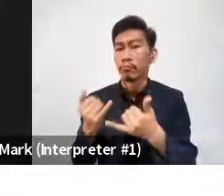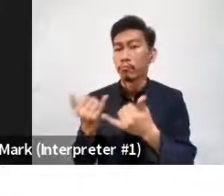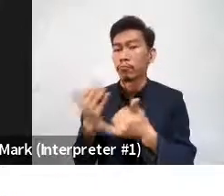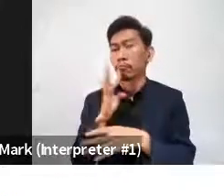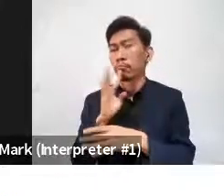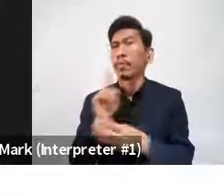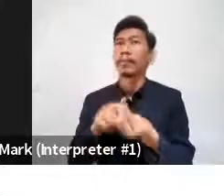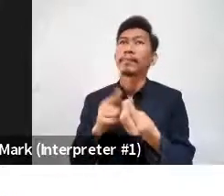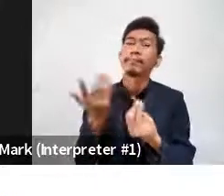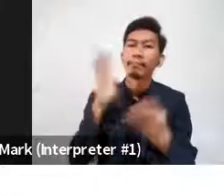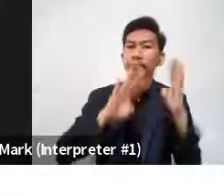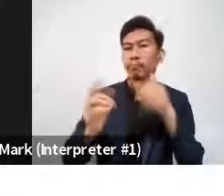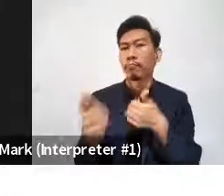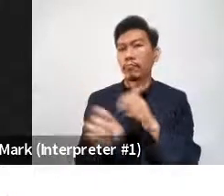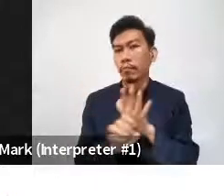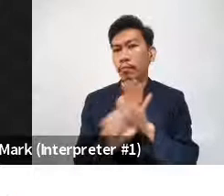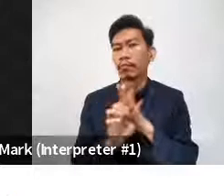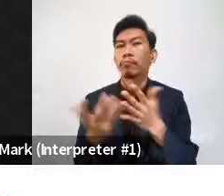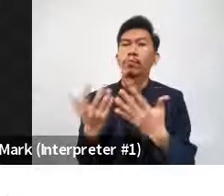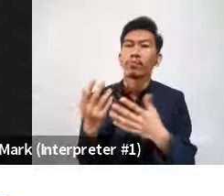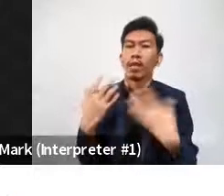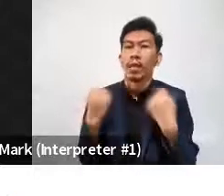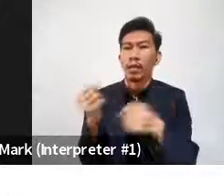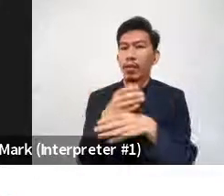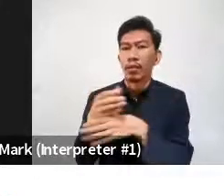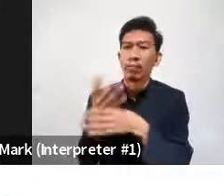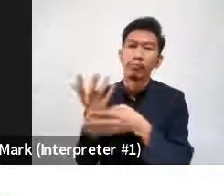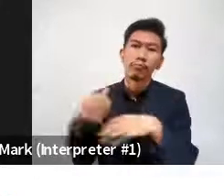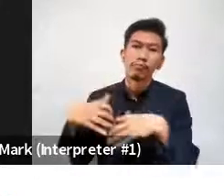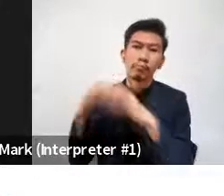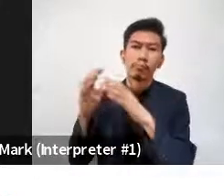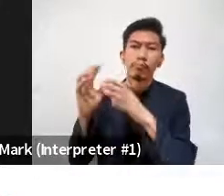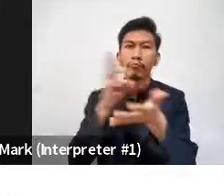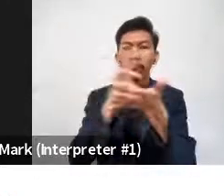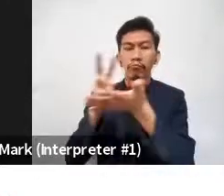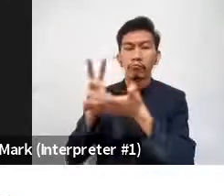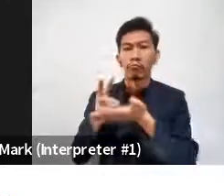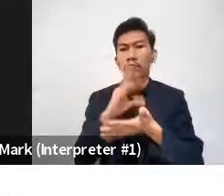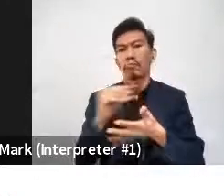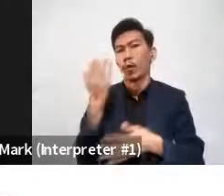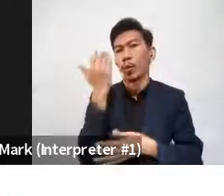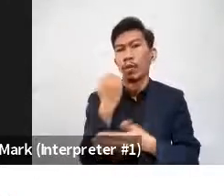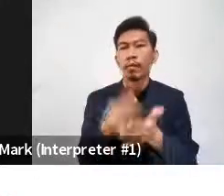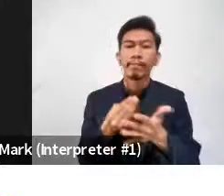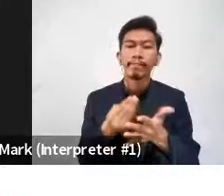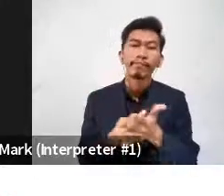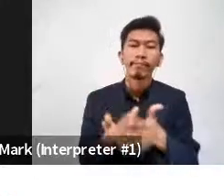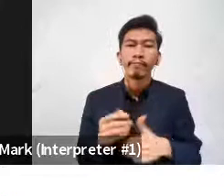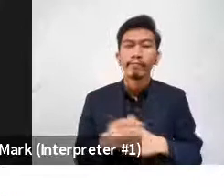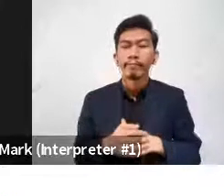like healthcare facilities and the lack of financial resources.